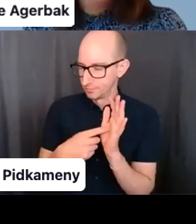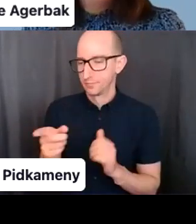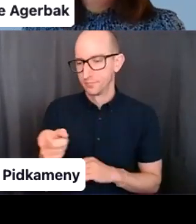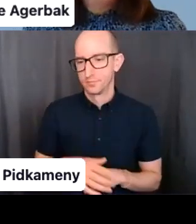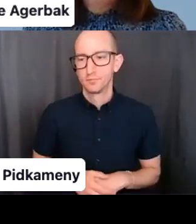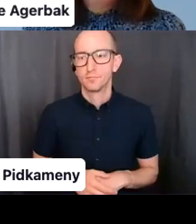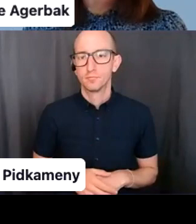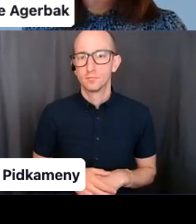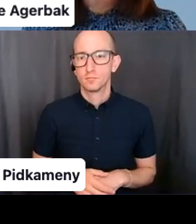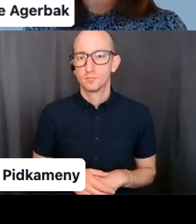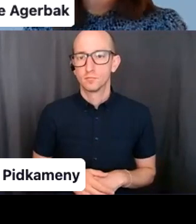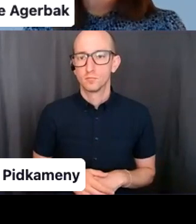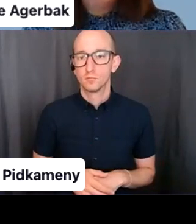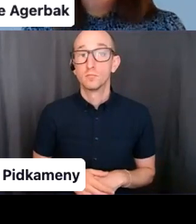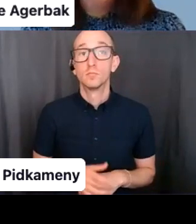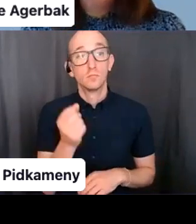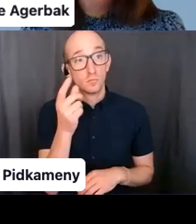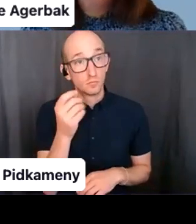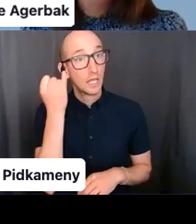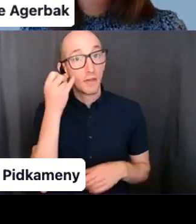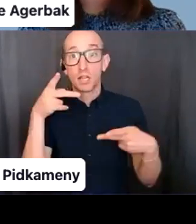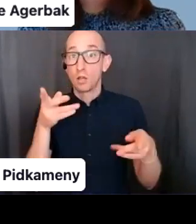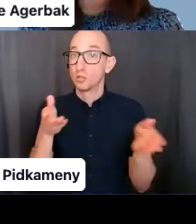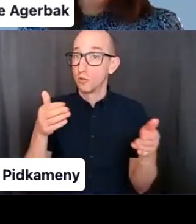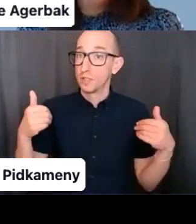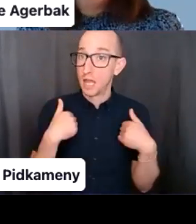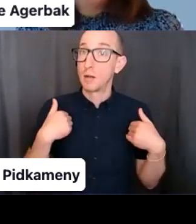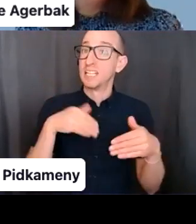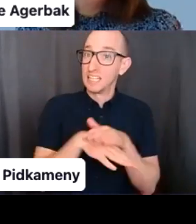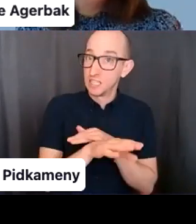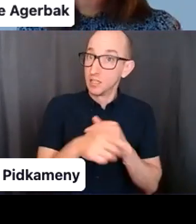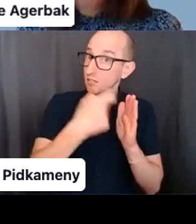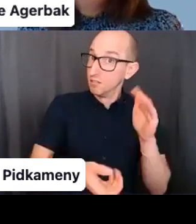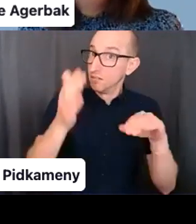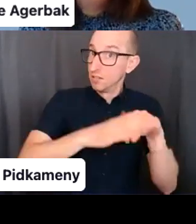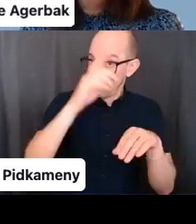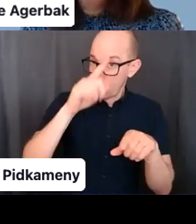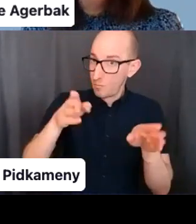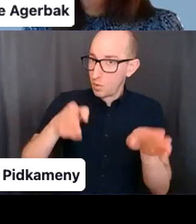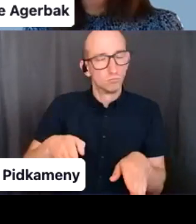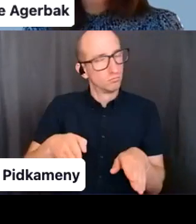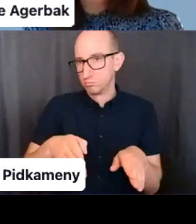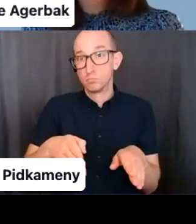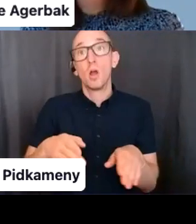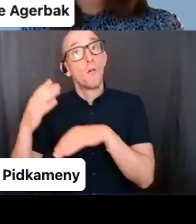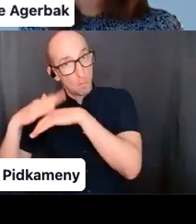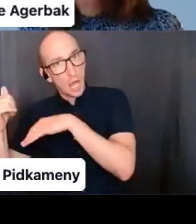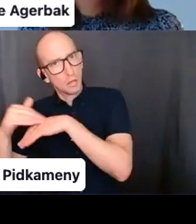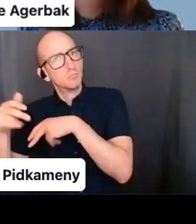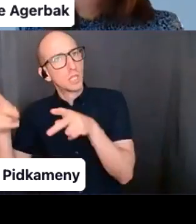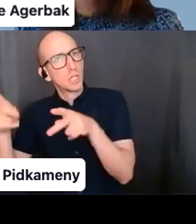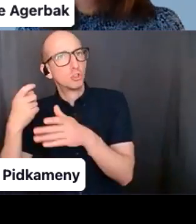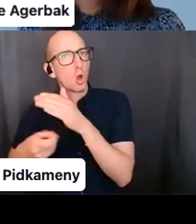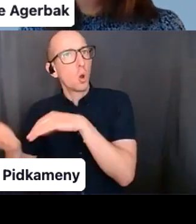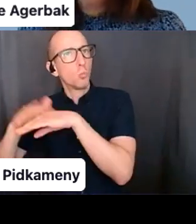should not be charging fees or deposits for service animals, even if you do so for pets. In terms of